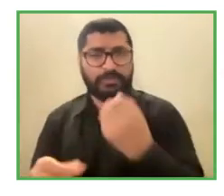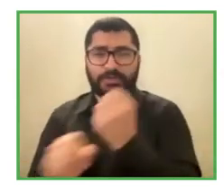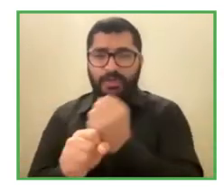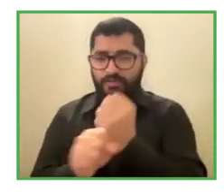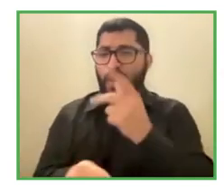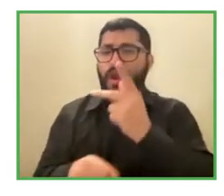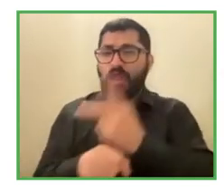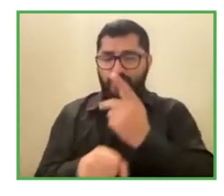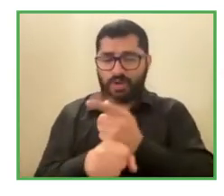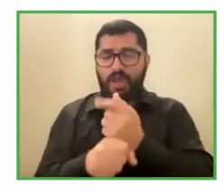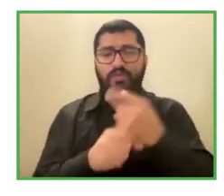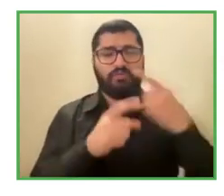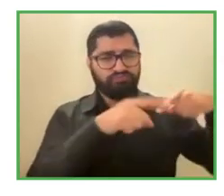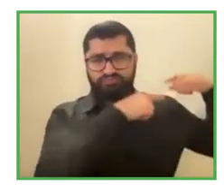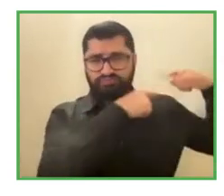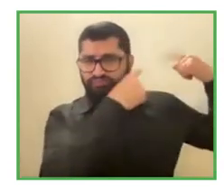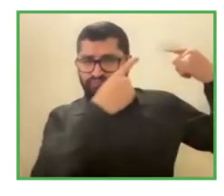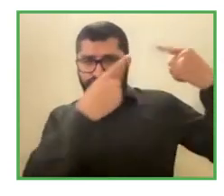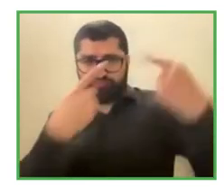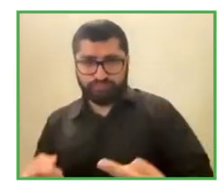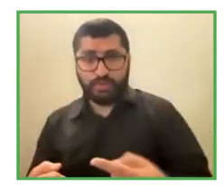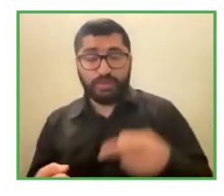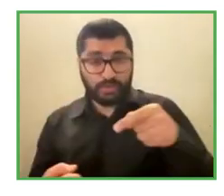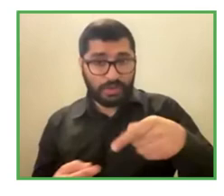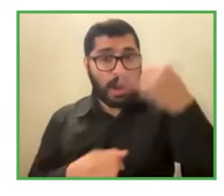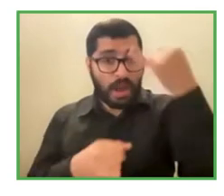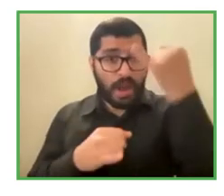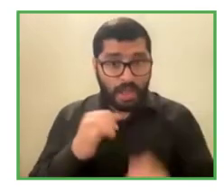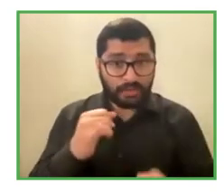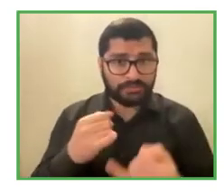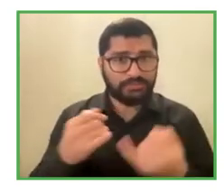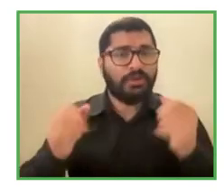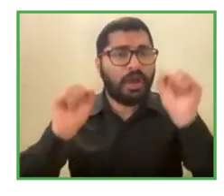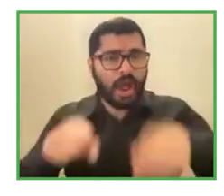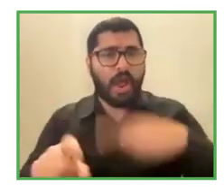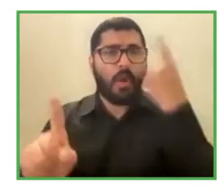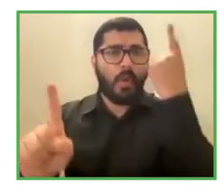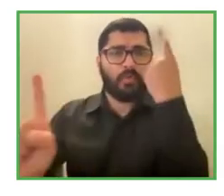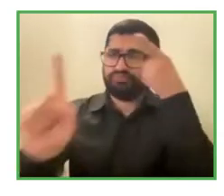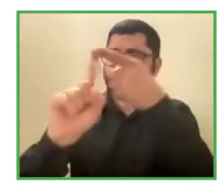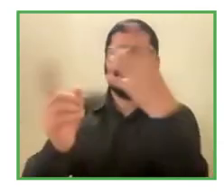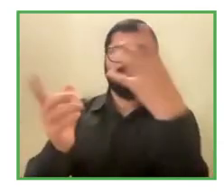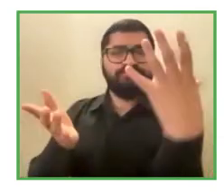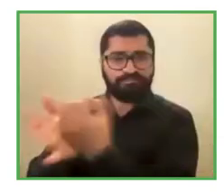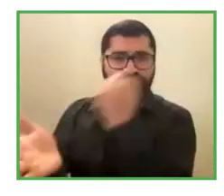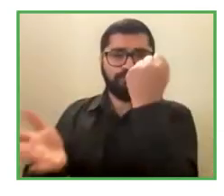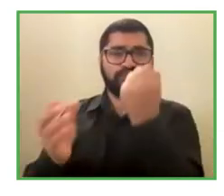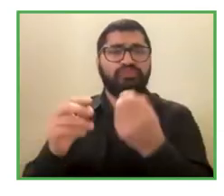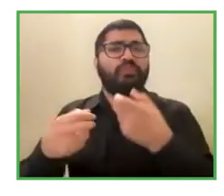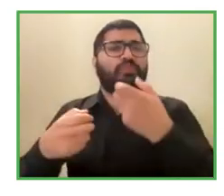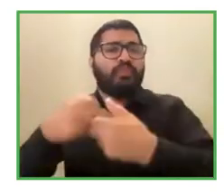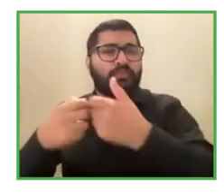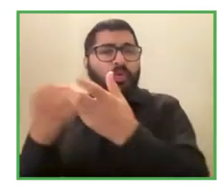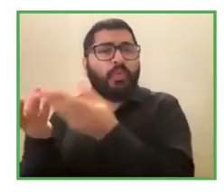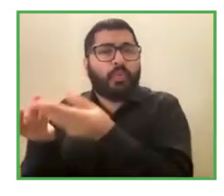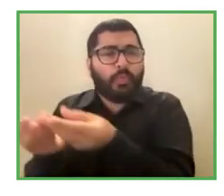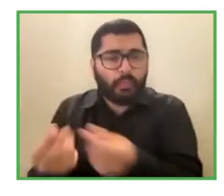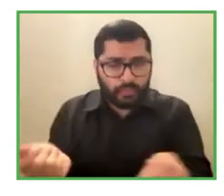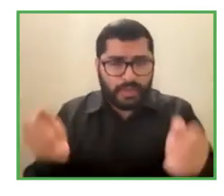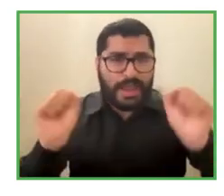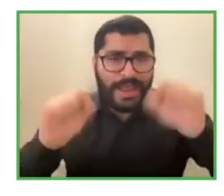inclusion for a while, so that we can have a solution that is possible to